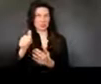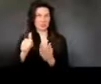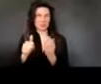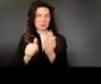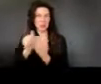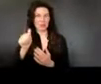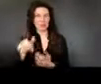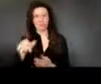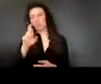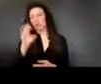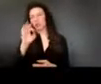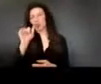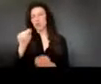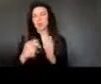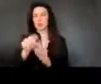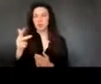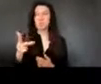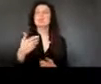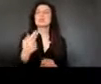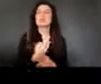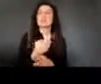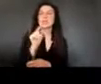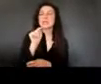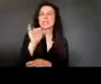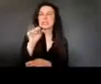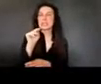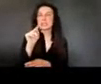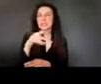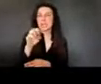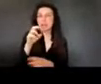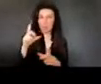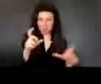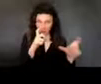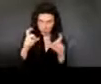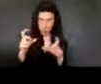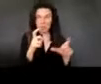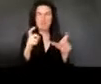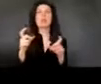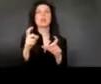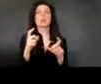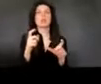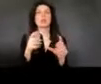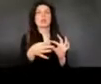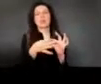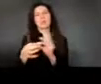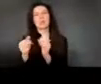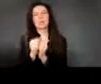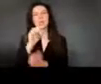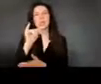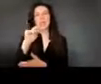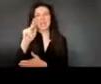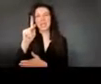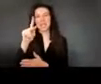takes the language of tintype photography through the use of ink painting